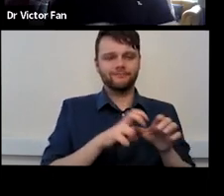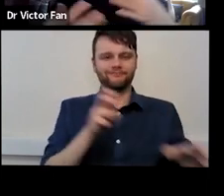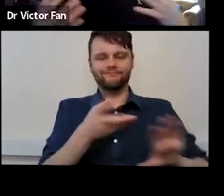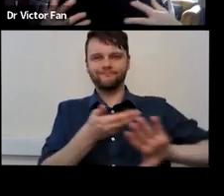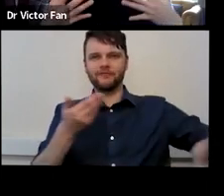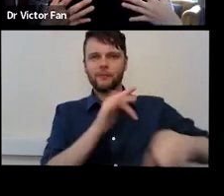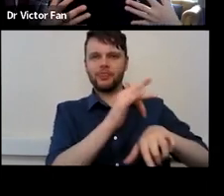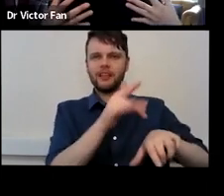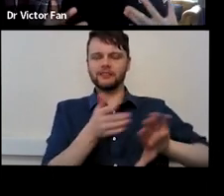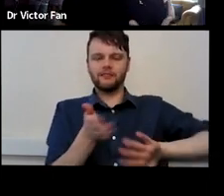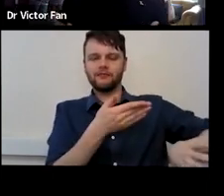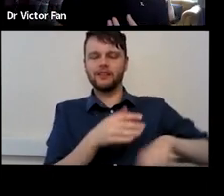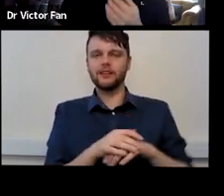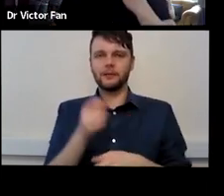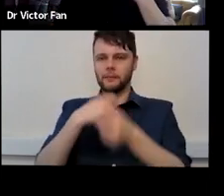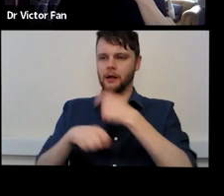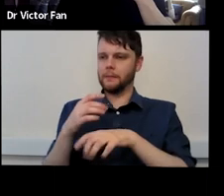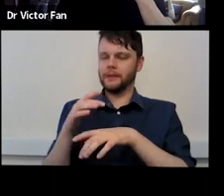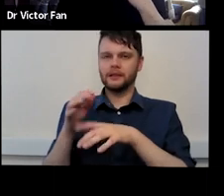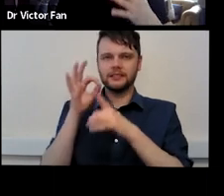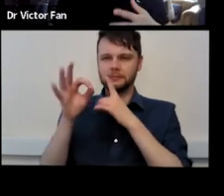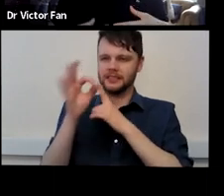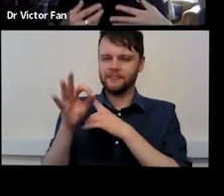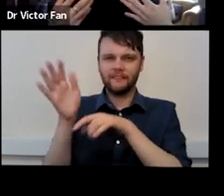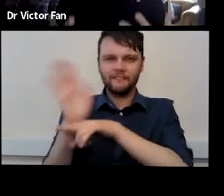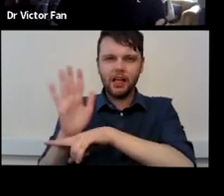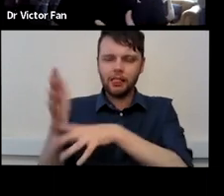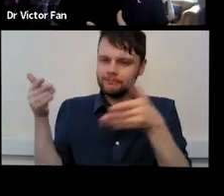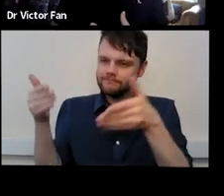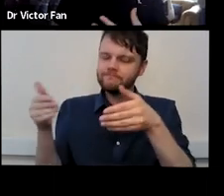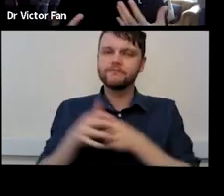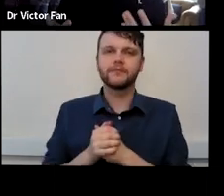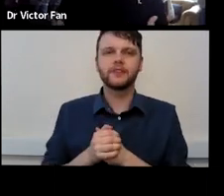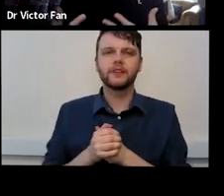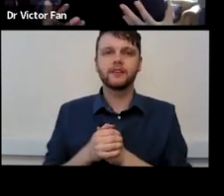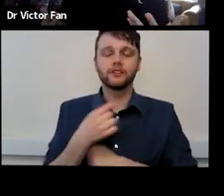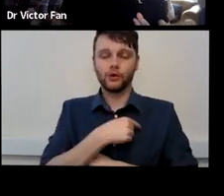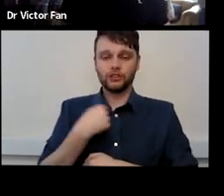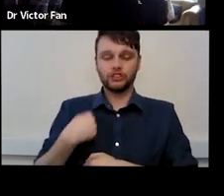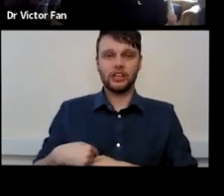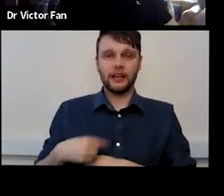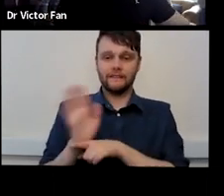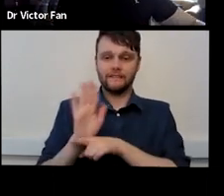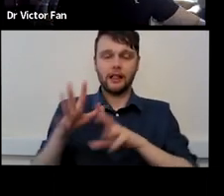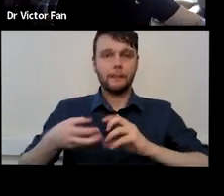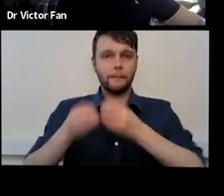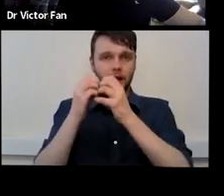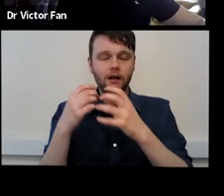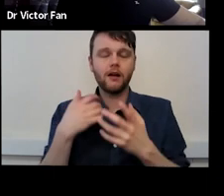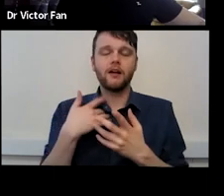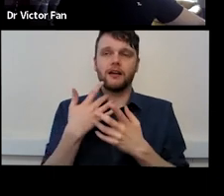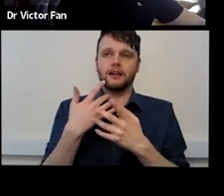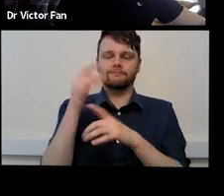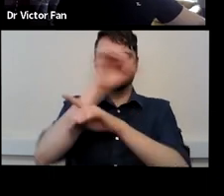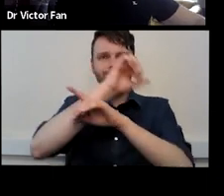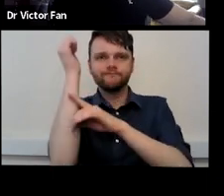to strive for cinema's medium specificity. And so Chinese filmmakers and intellectuals were thinking along the same line